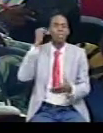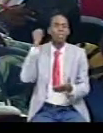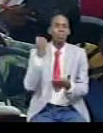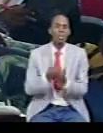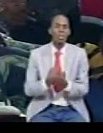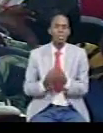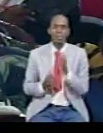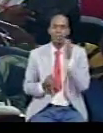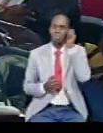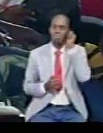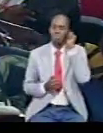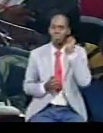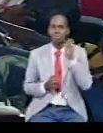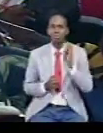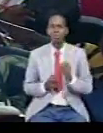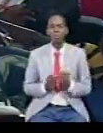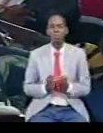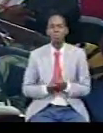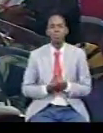amen.